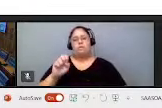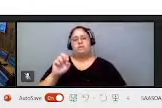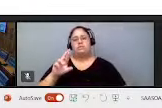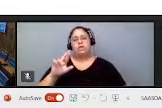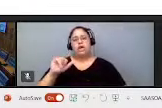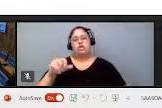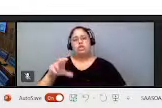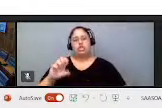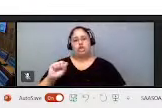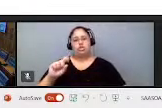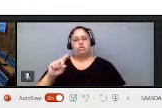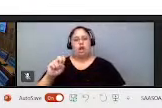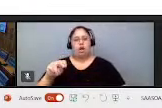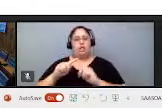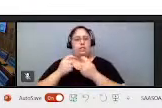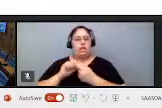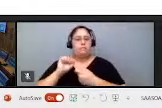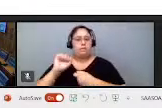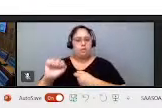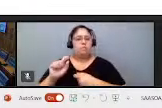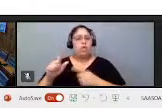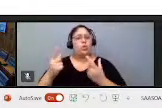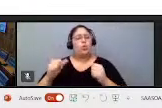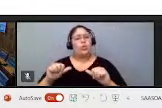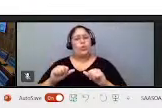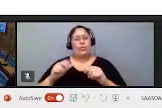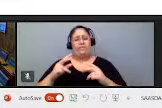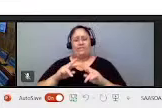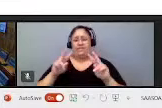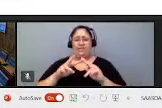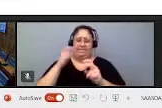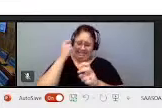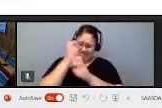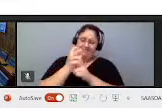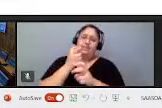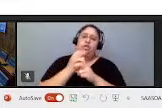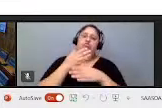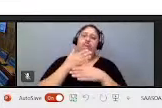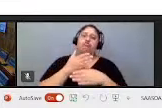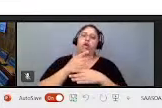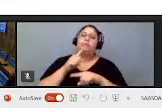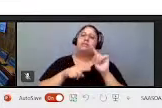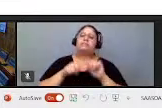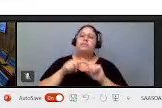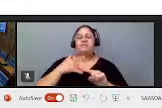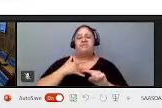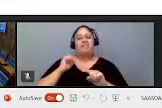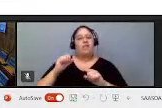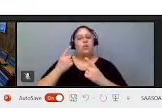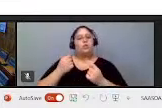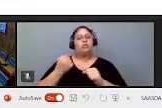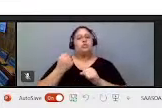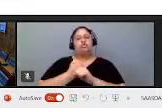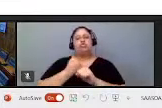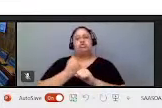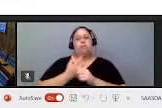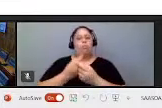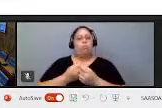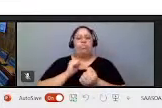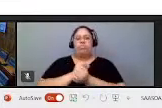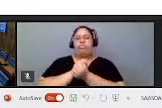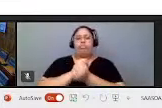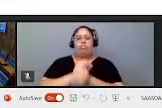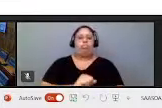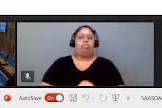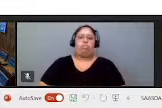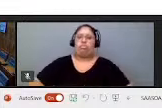team um these guys are doing an incredibly difficult job and sometimes it's feels like these guys are doing the job with their hands tied halfway